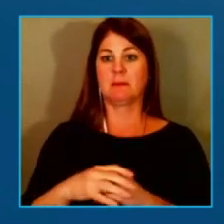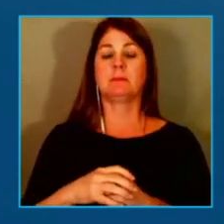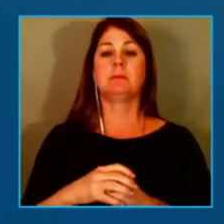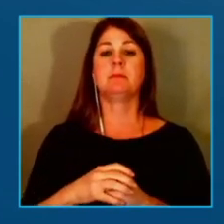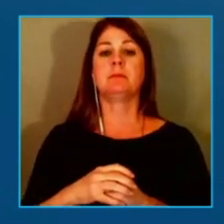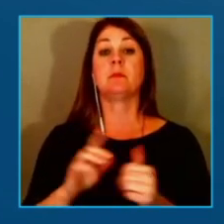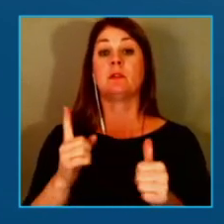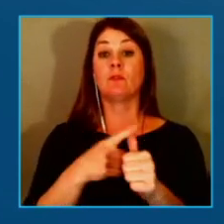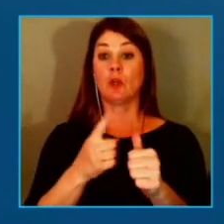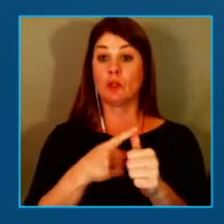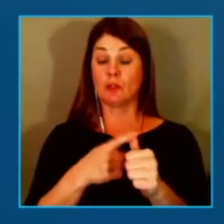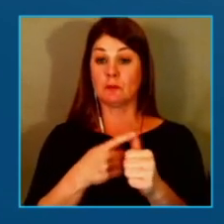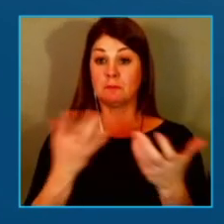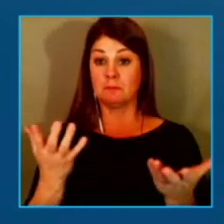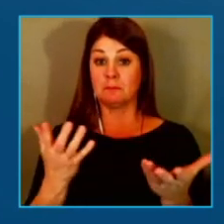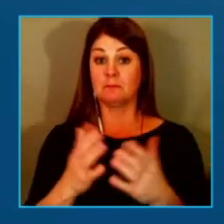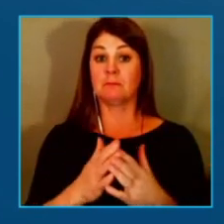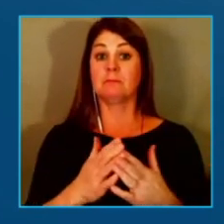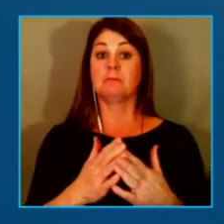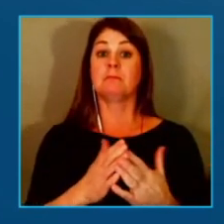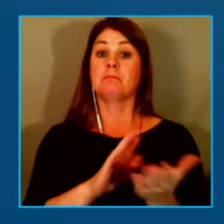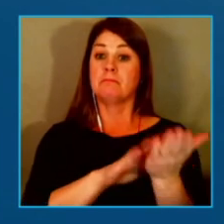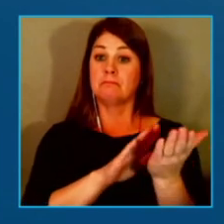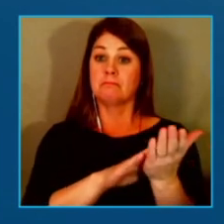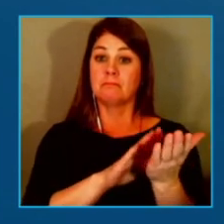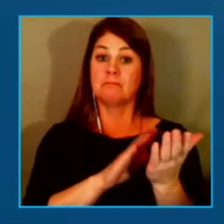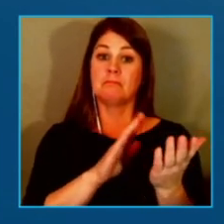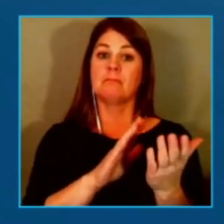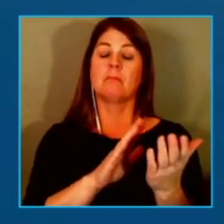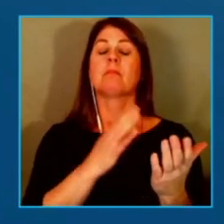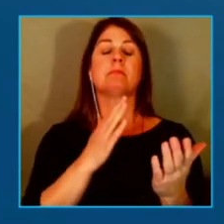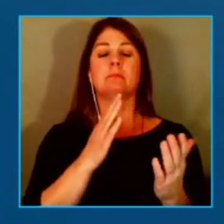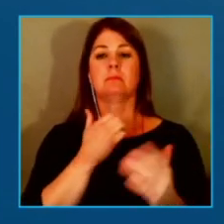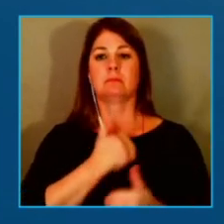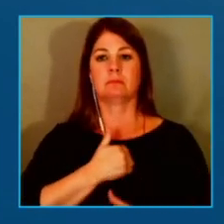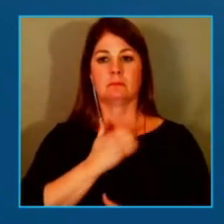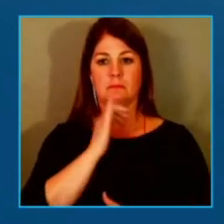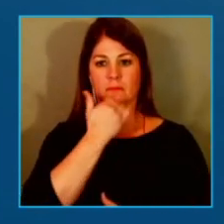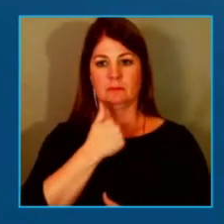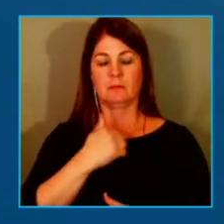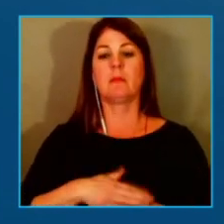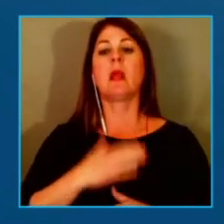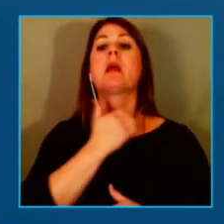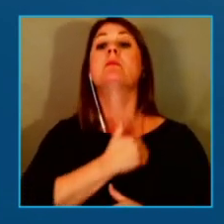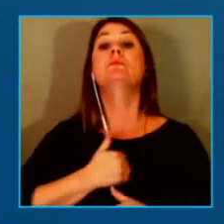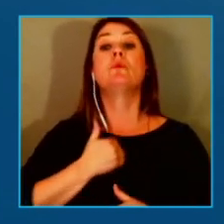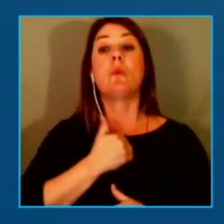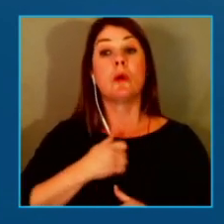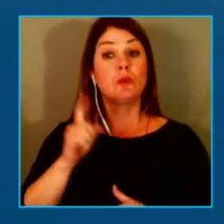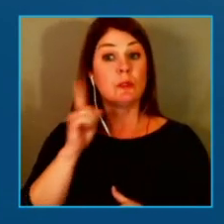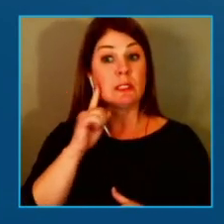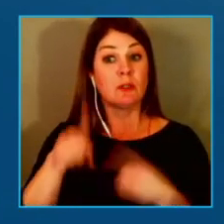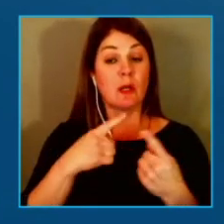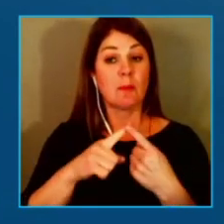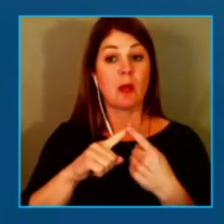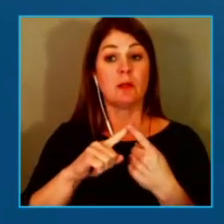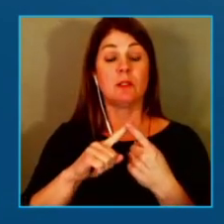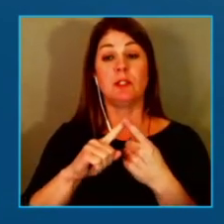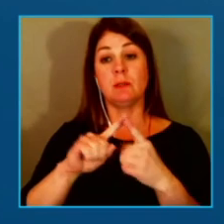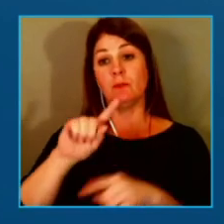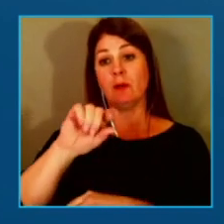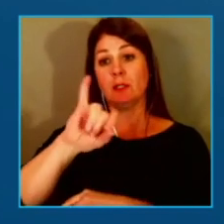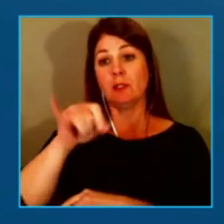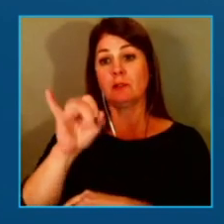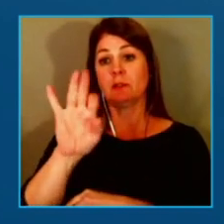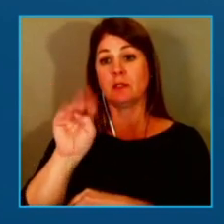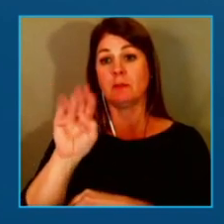my condolences to this committee for the loss of Chair Fowler. I know that he will be greatly missed by this organization. I know that I